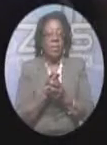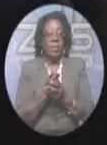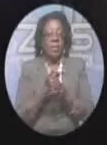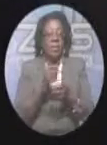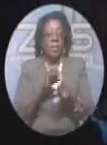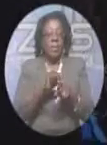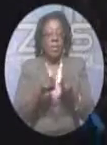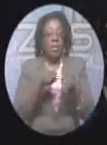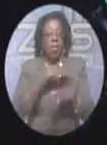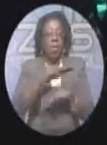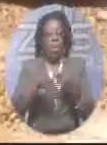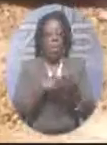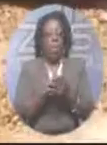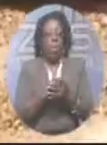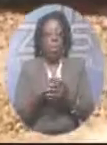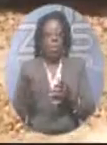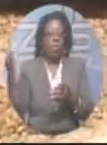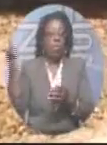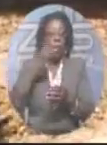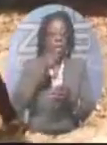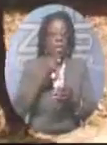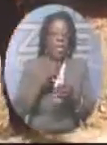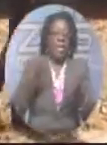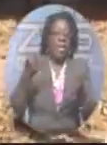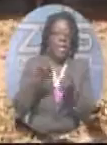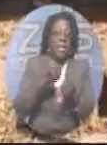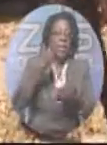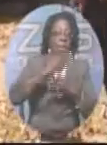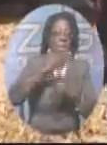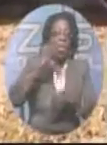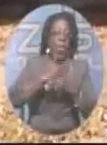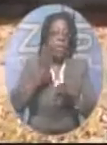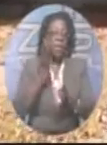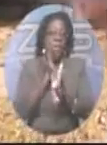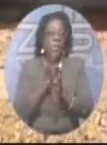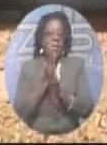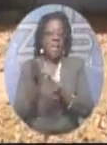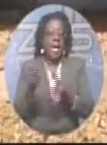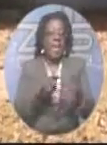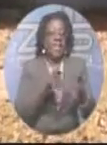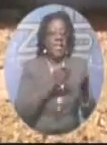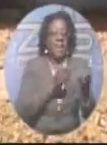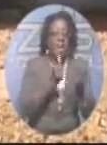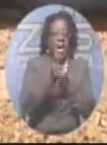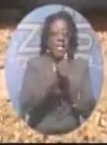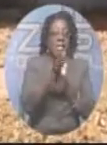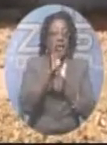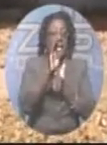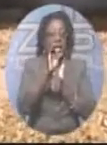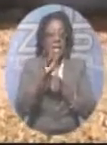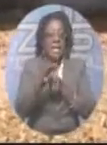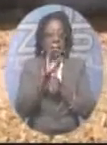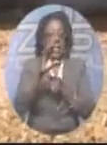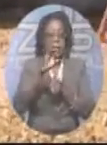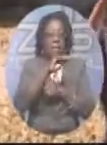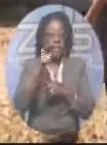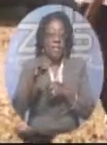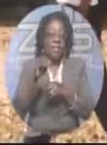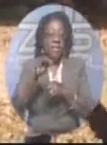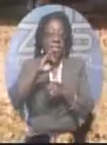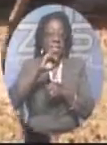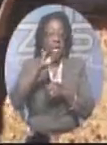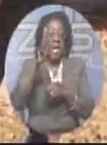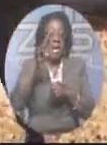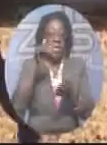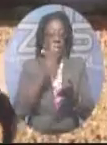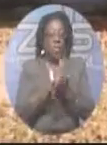So a whole rock collided with the window of the bus right now as we passed the SC McPherson Junior School. It was a very quiet